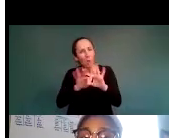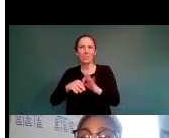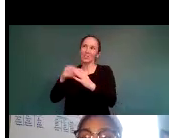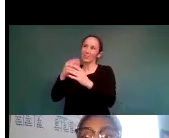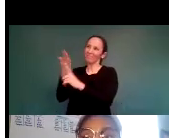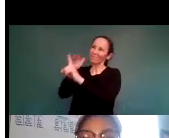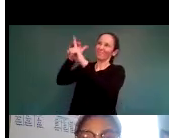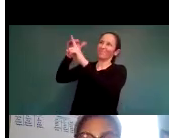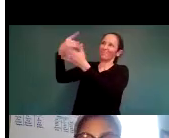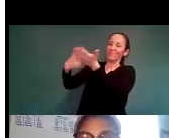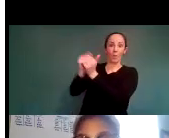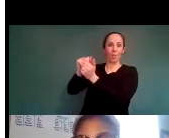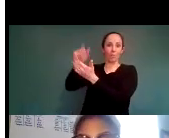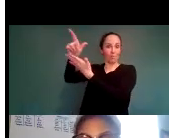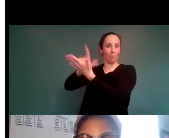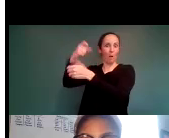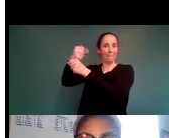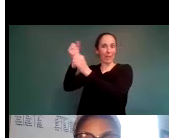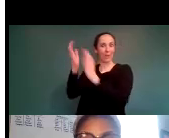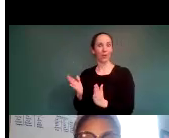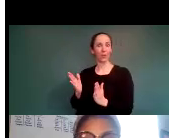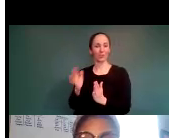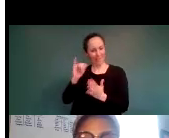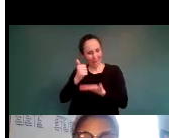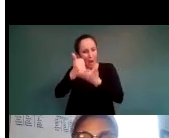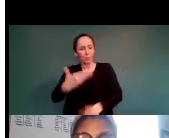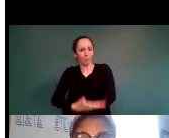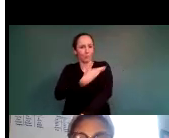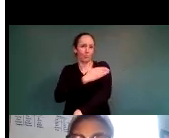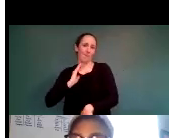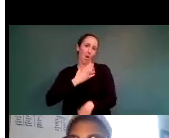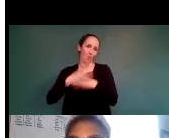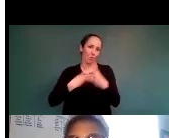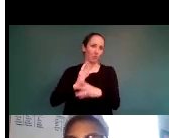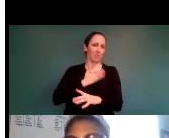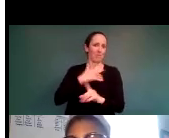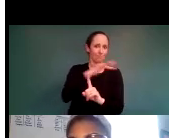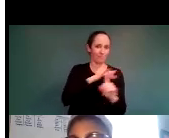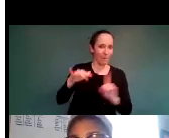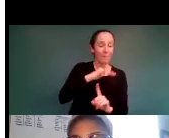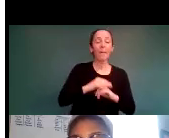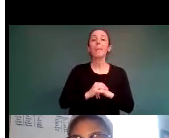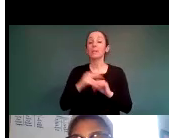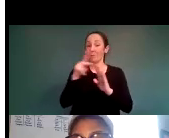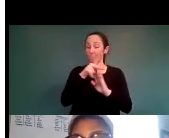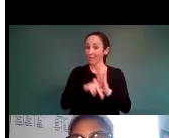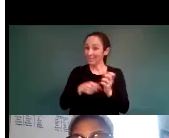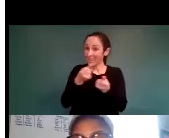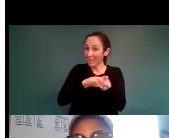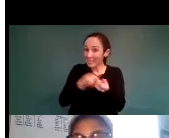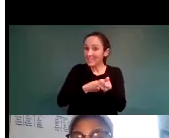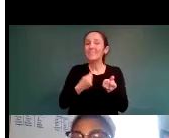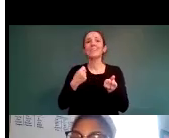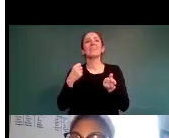so that you can be helping to shape the environment around us. And so when we think about policy advocacy as an organization, there are sort